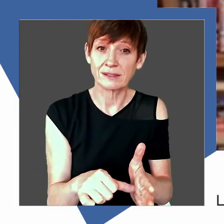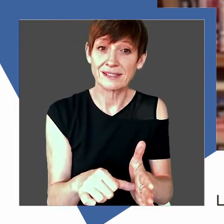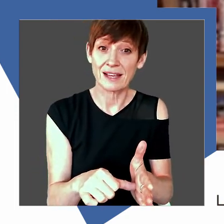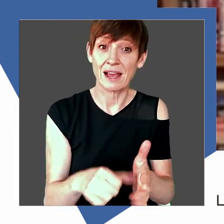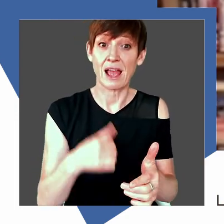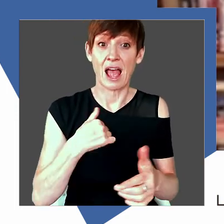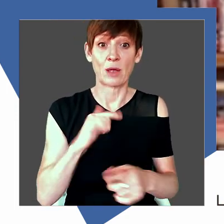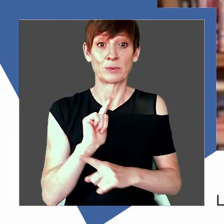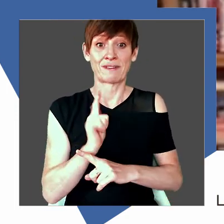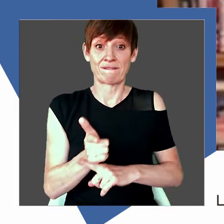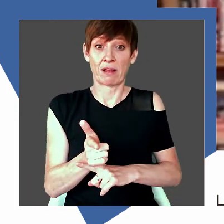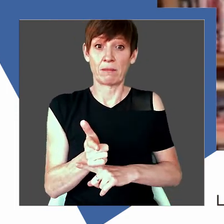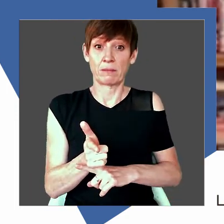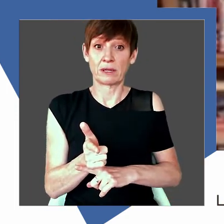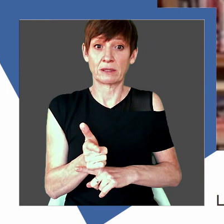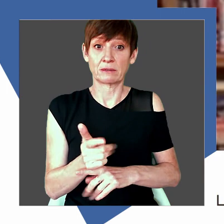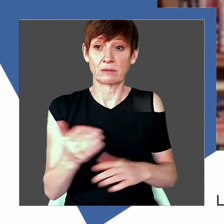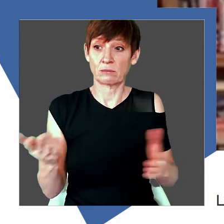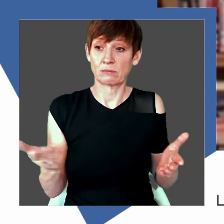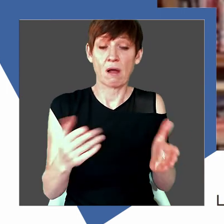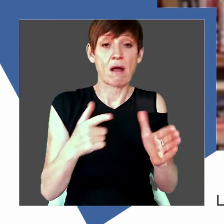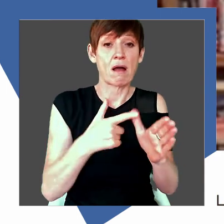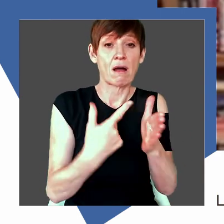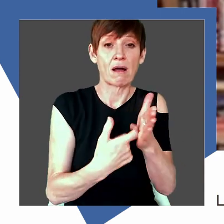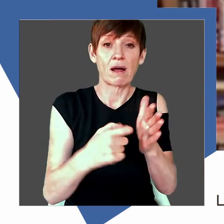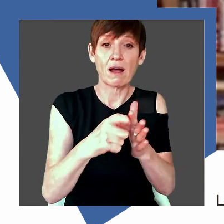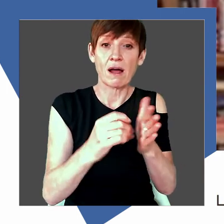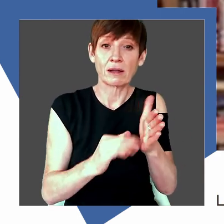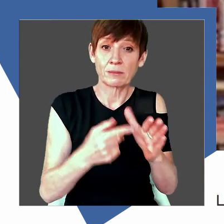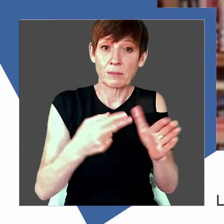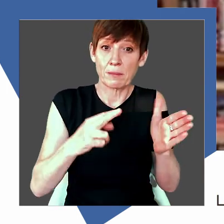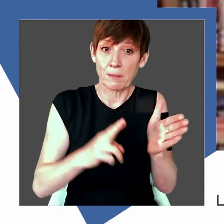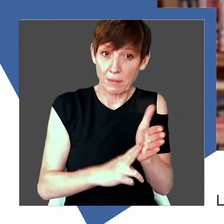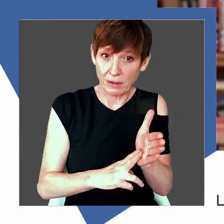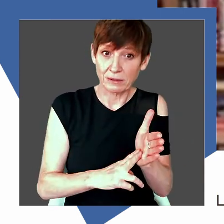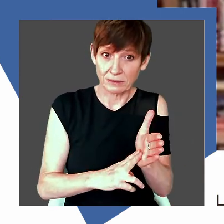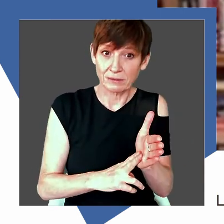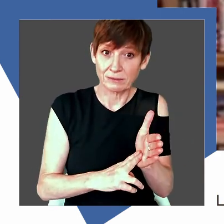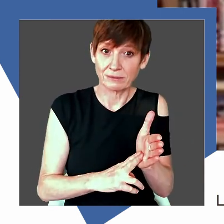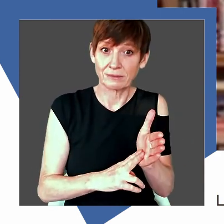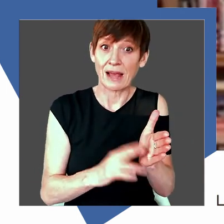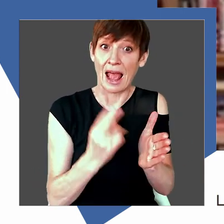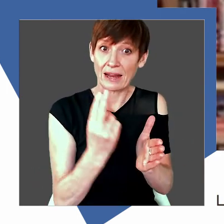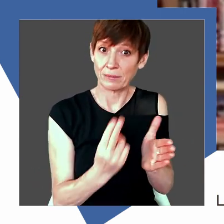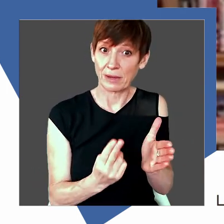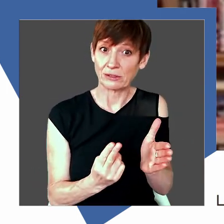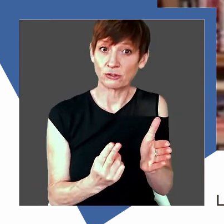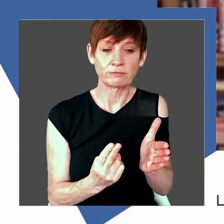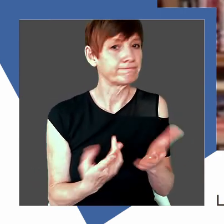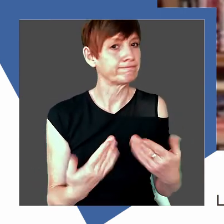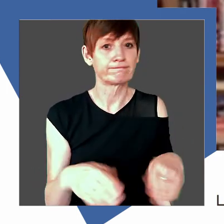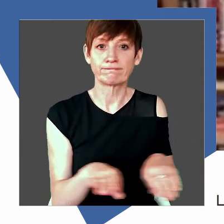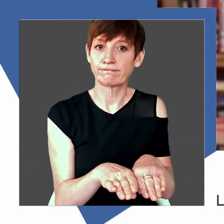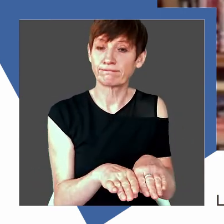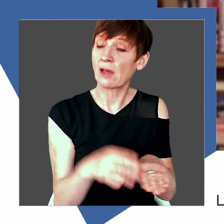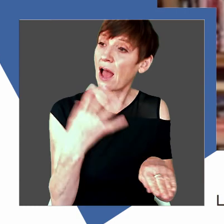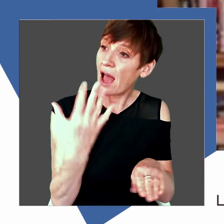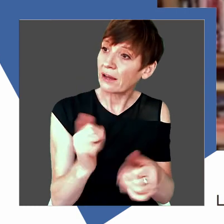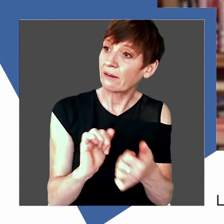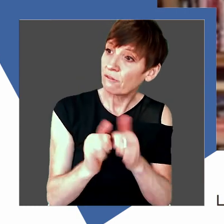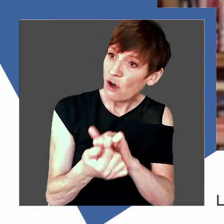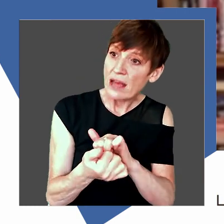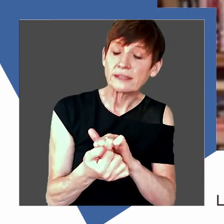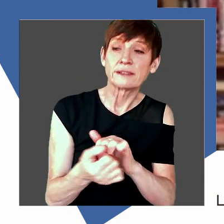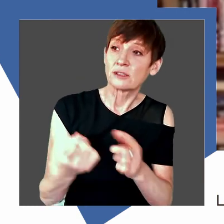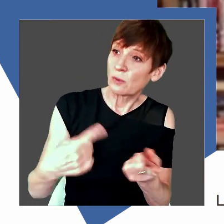were filming in Aardman. We're still waiting to go back, actually shooting an animation. I have friends who were shooting their first features, and you know, it's years of